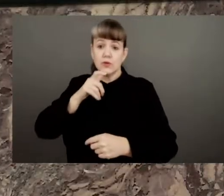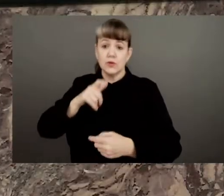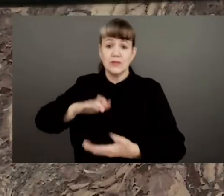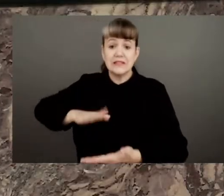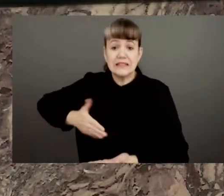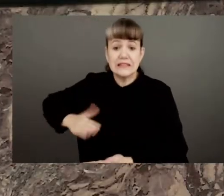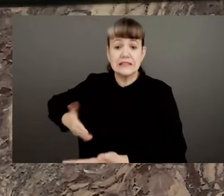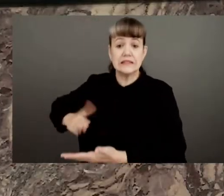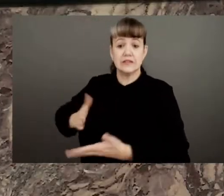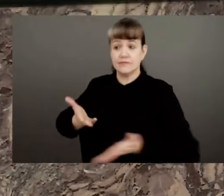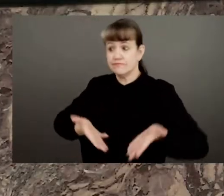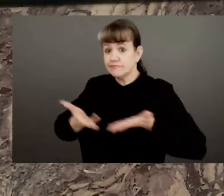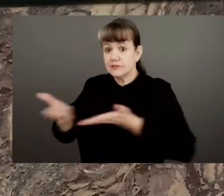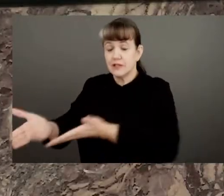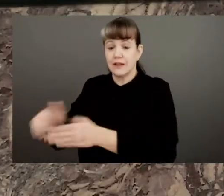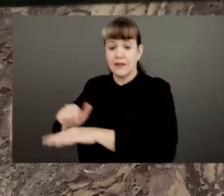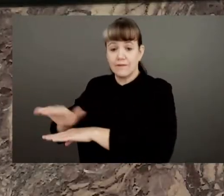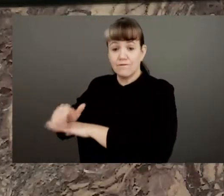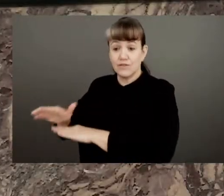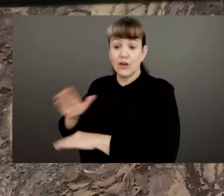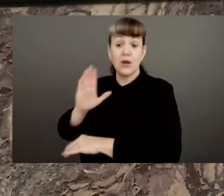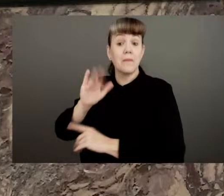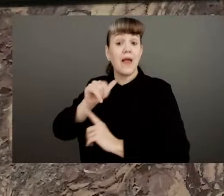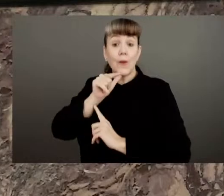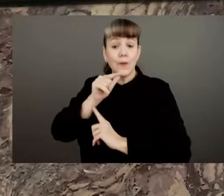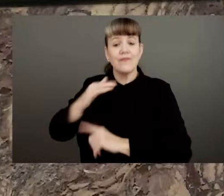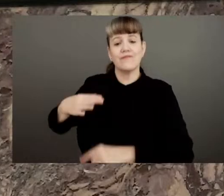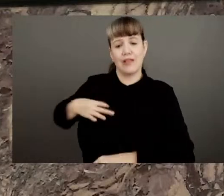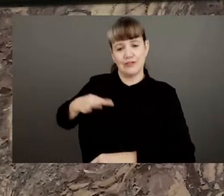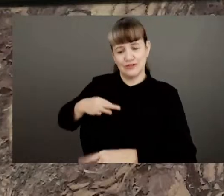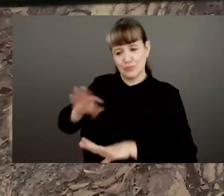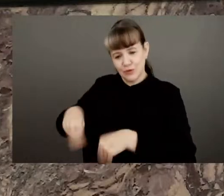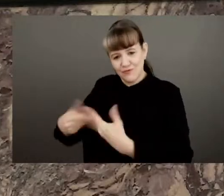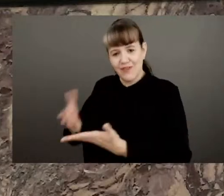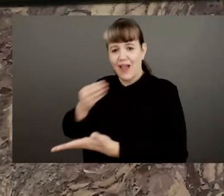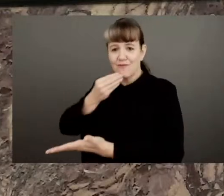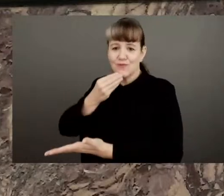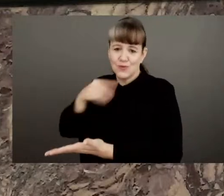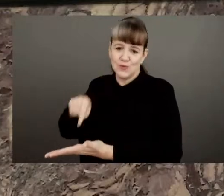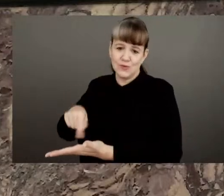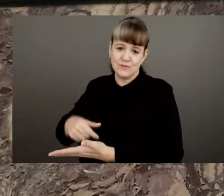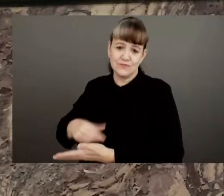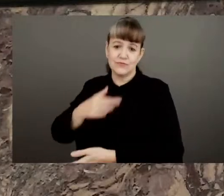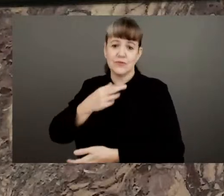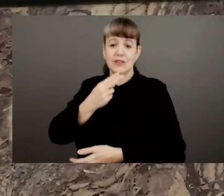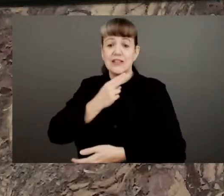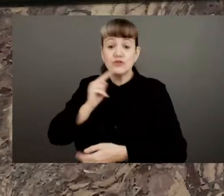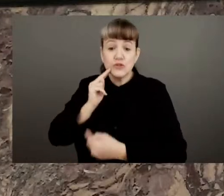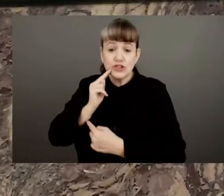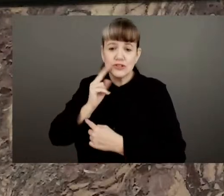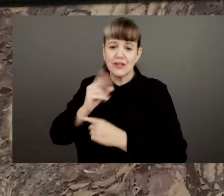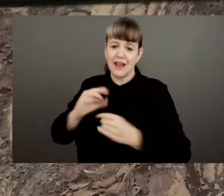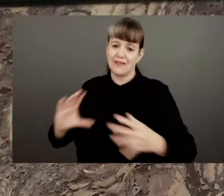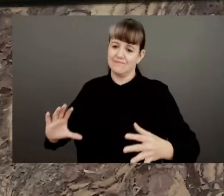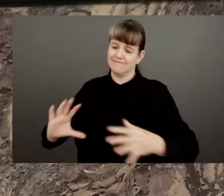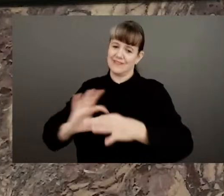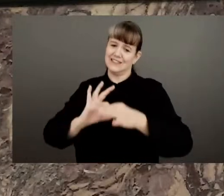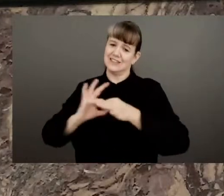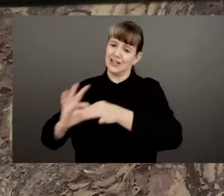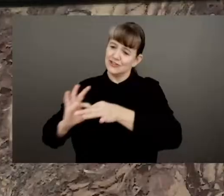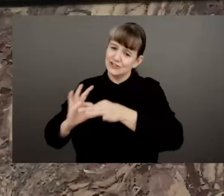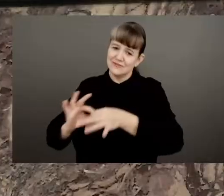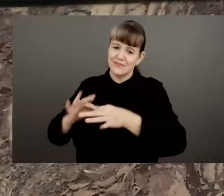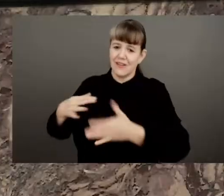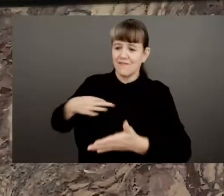a meaningful human connection. Funding for the program comes through community donations matched by